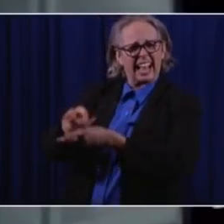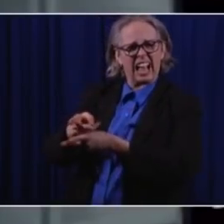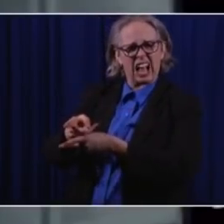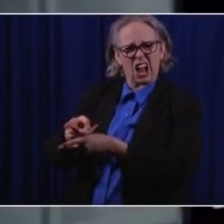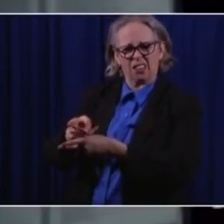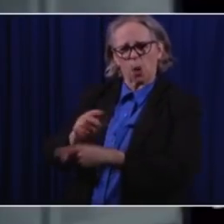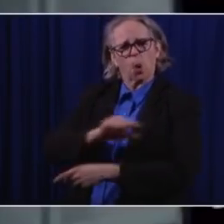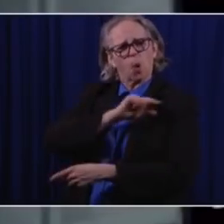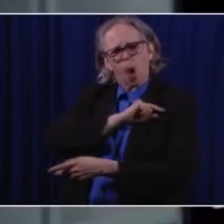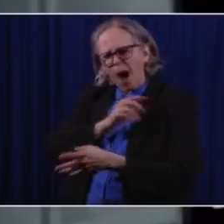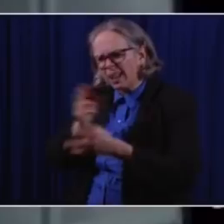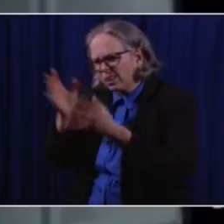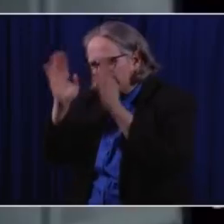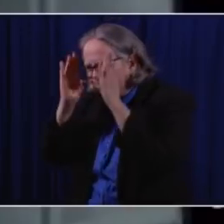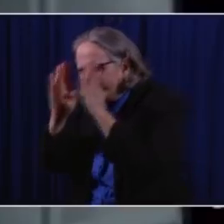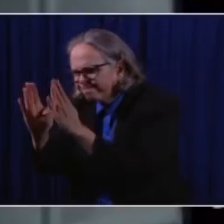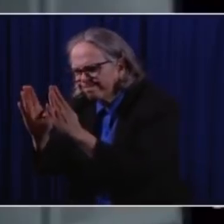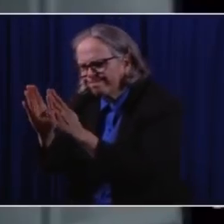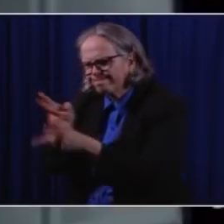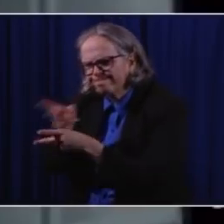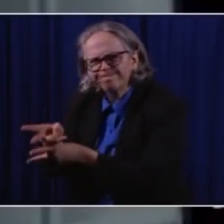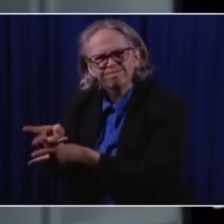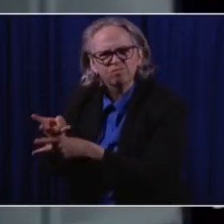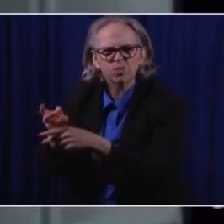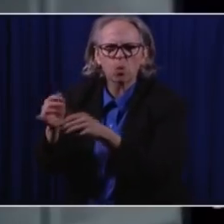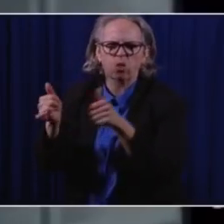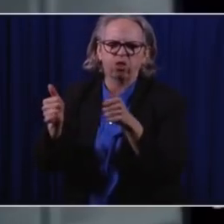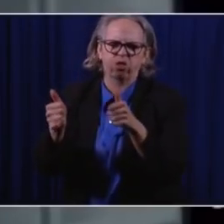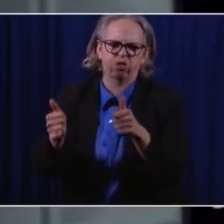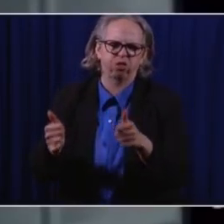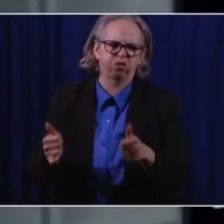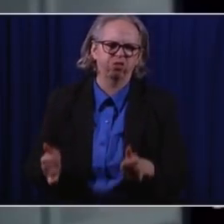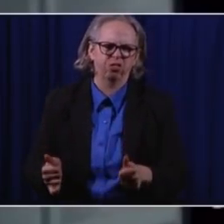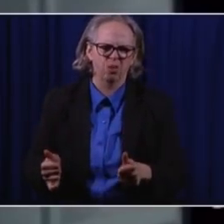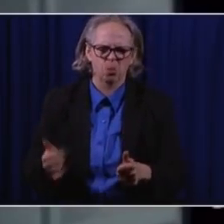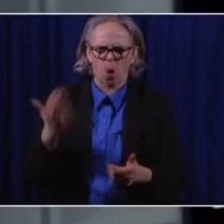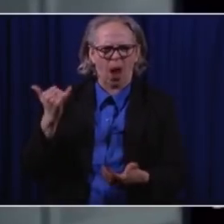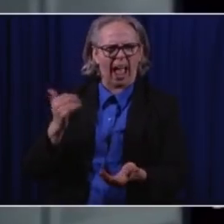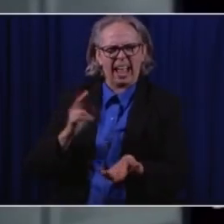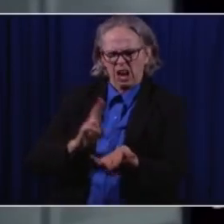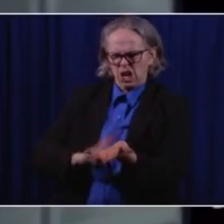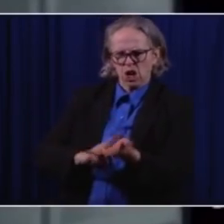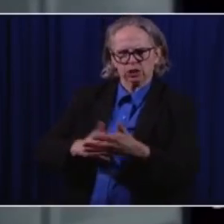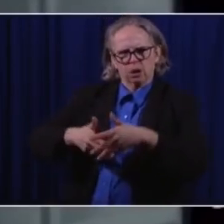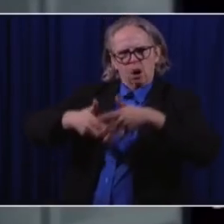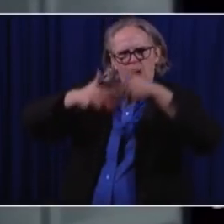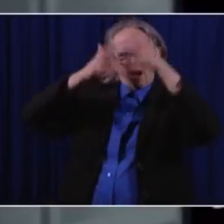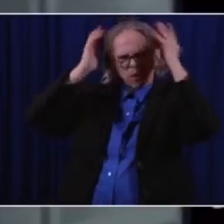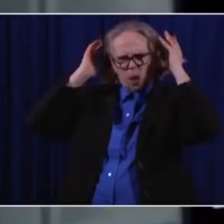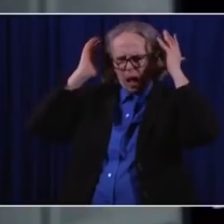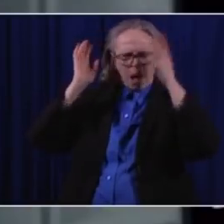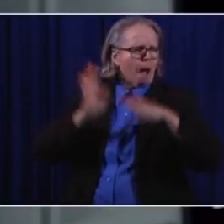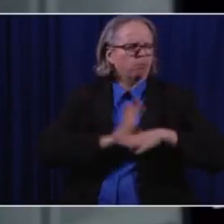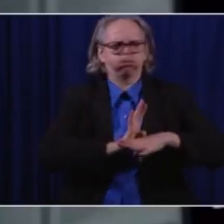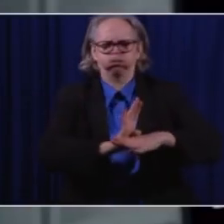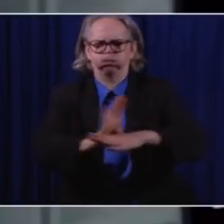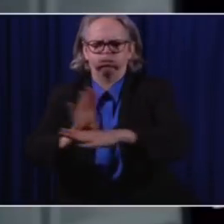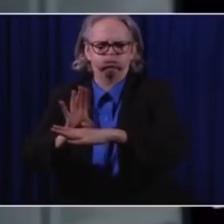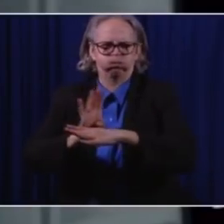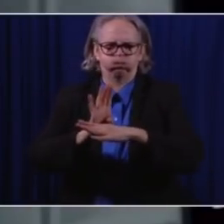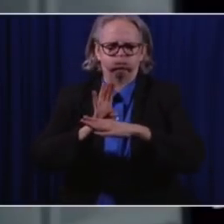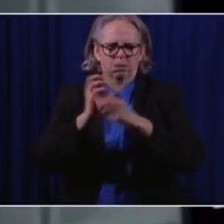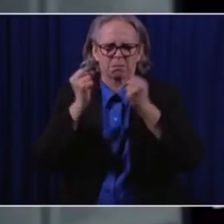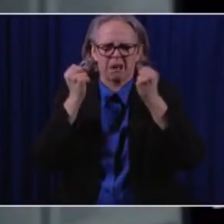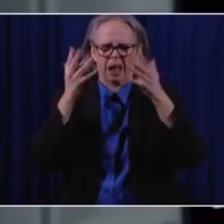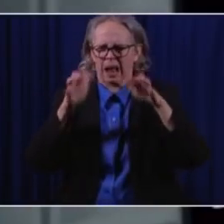gets slim and stretched. Nurses have been leading the forces and medical